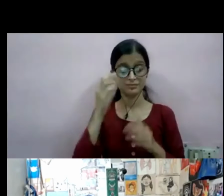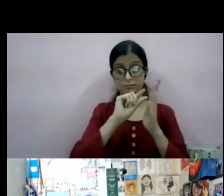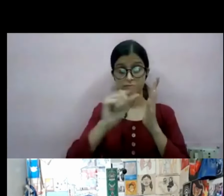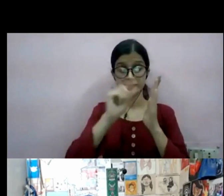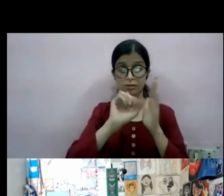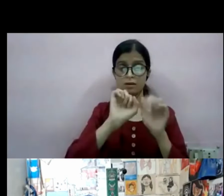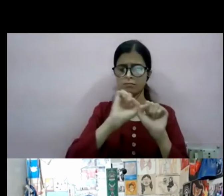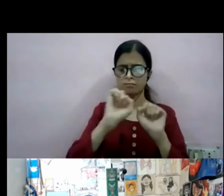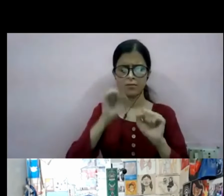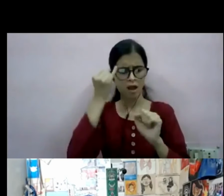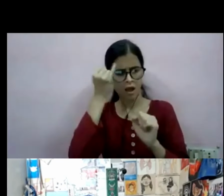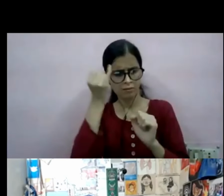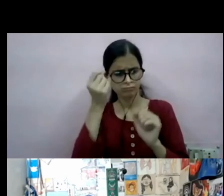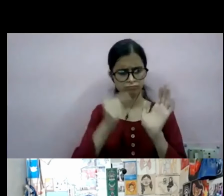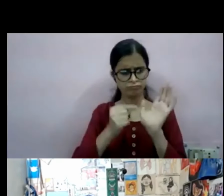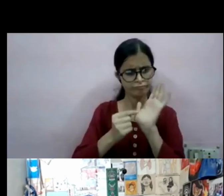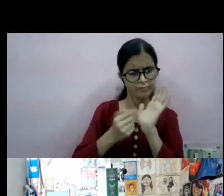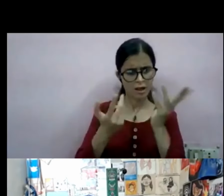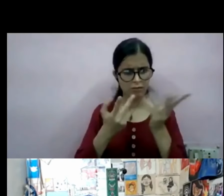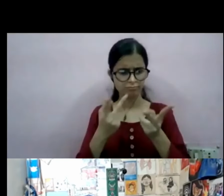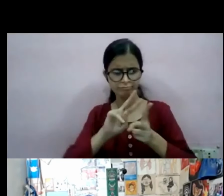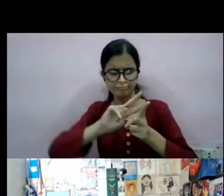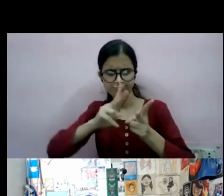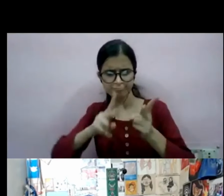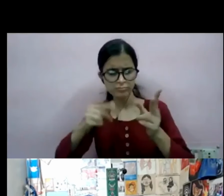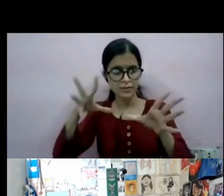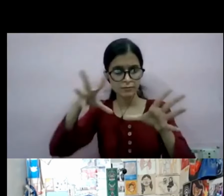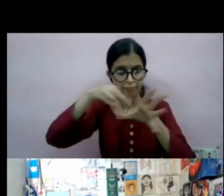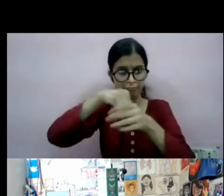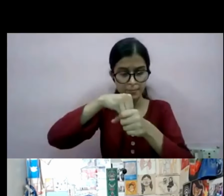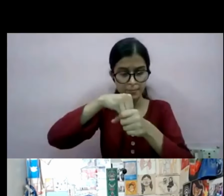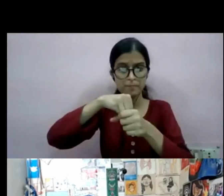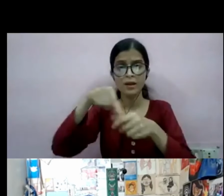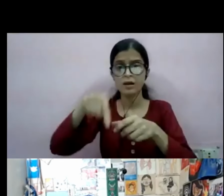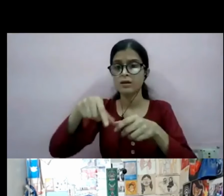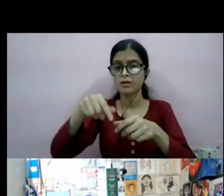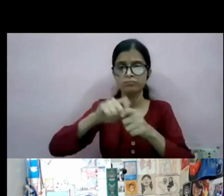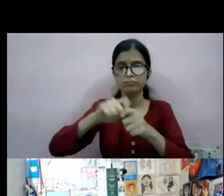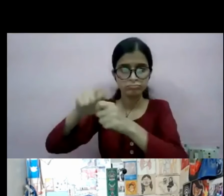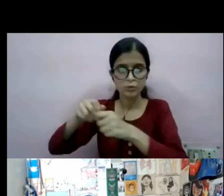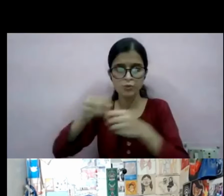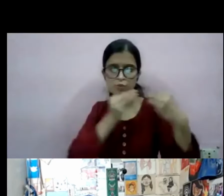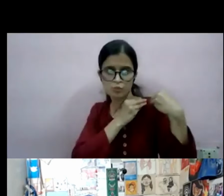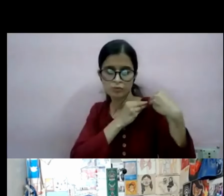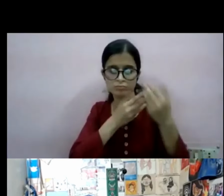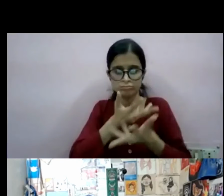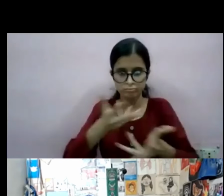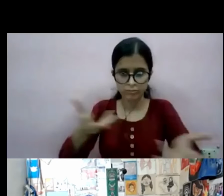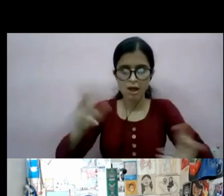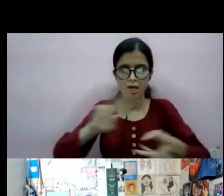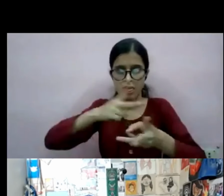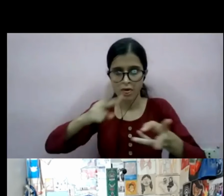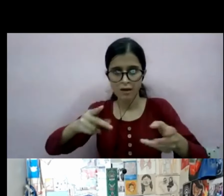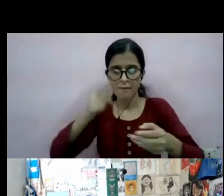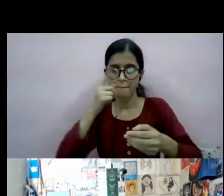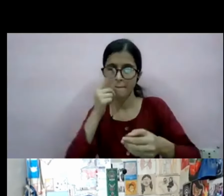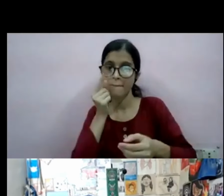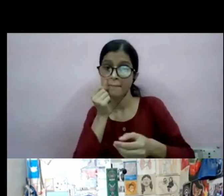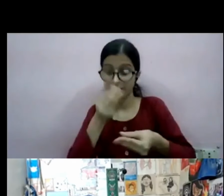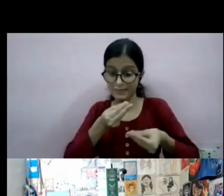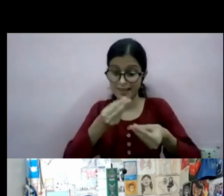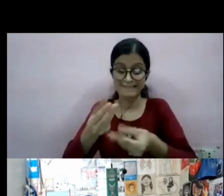ideas, representations, including the division of labor, roles and resources between them, and